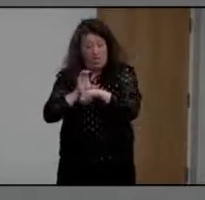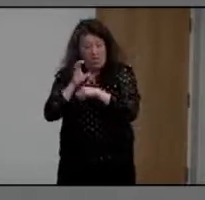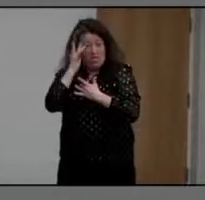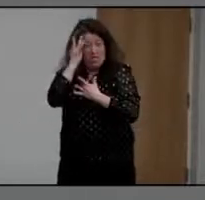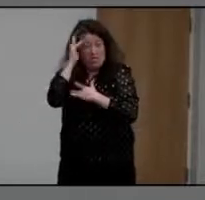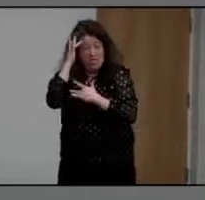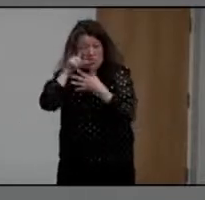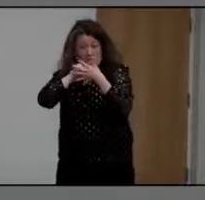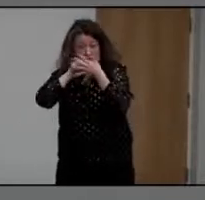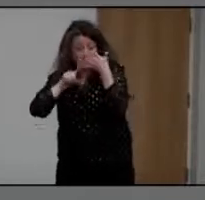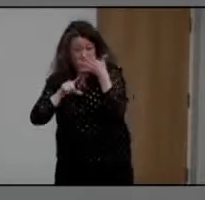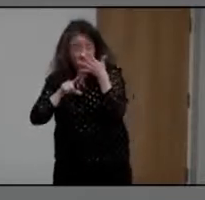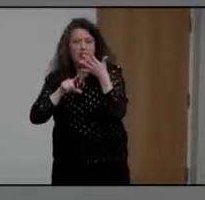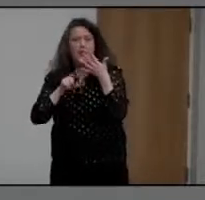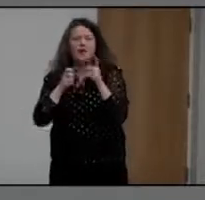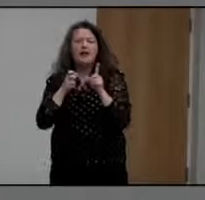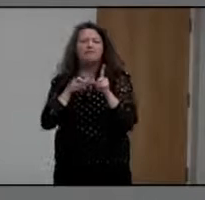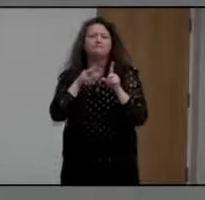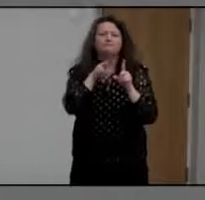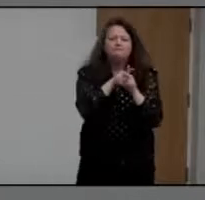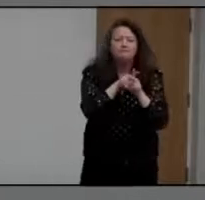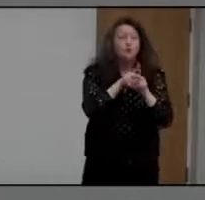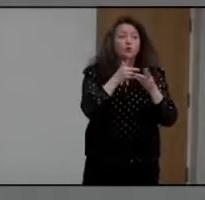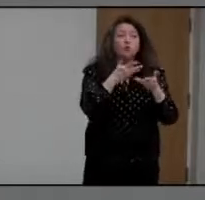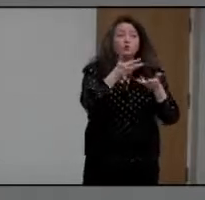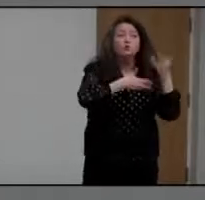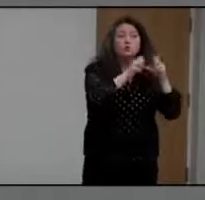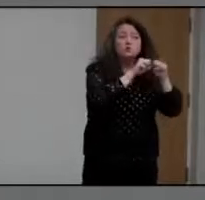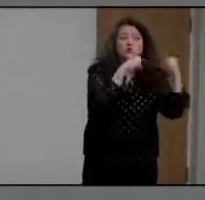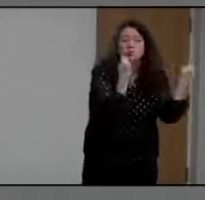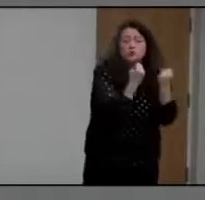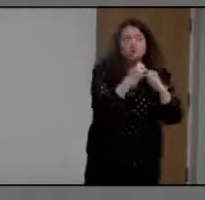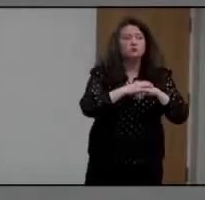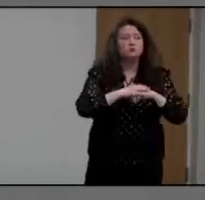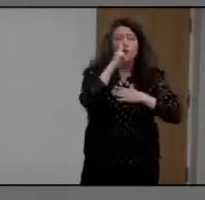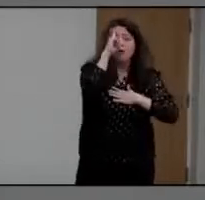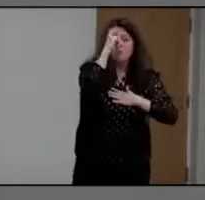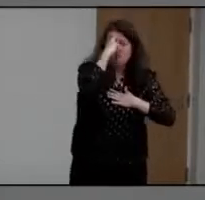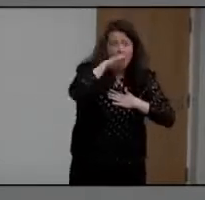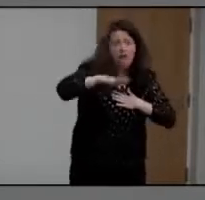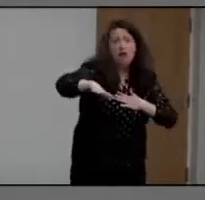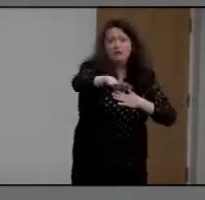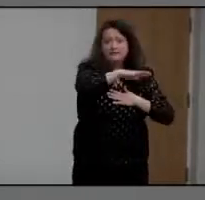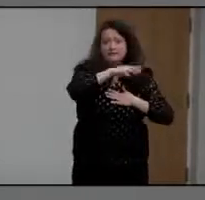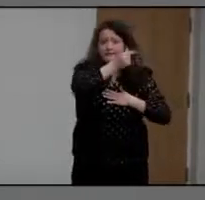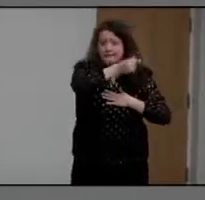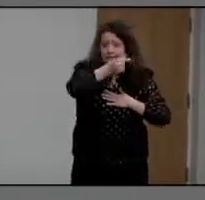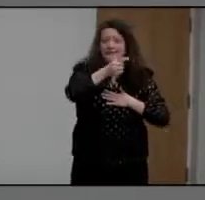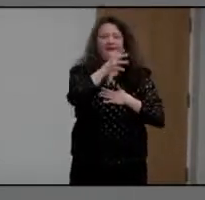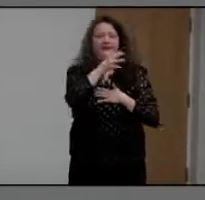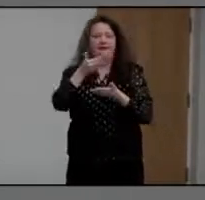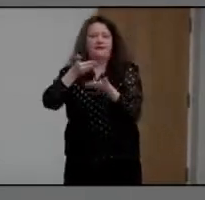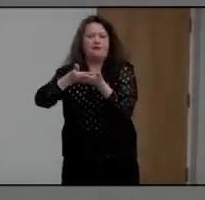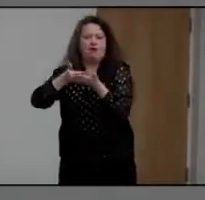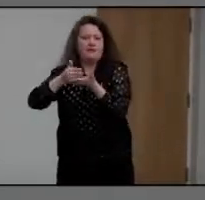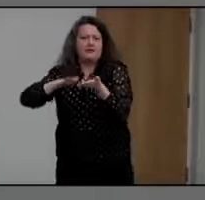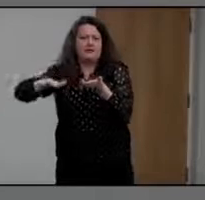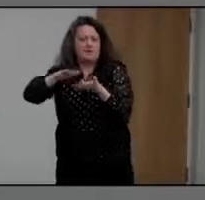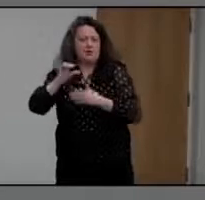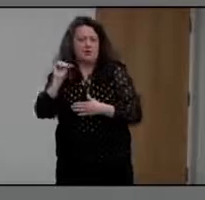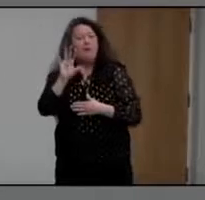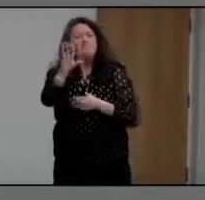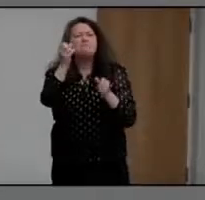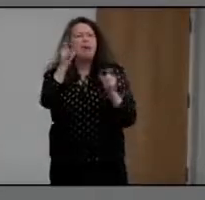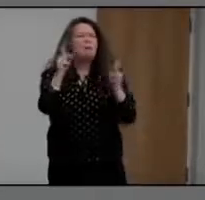AI. As Cam Linke reminded me a few weeks ago when we met, many of us think of AI as something